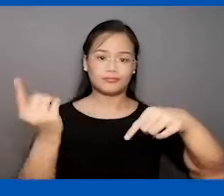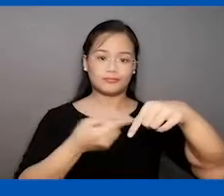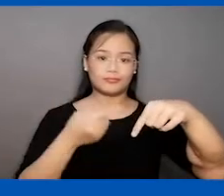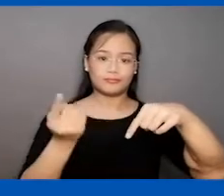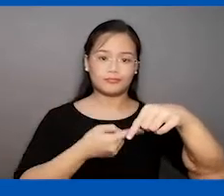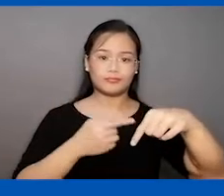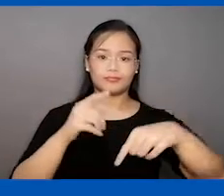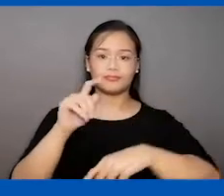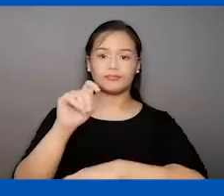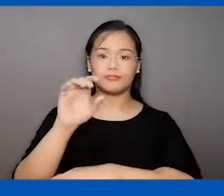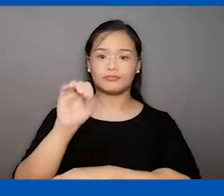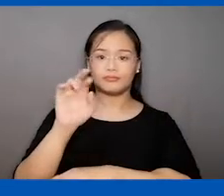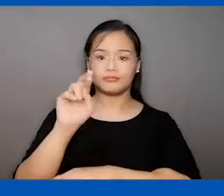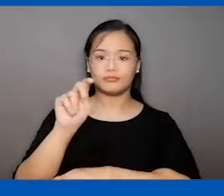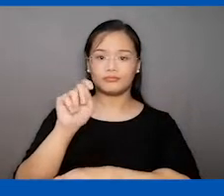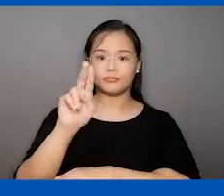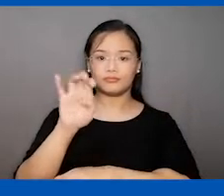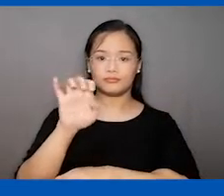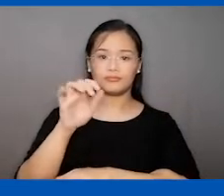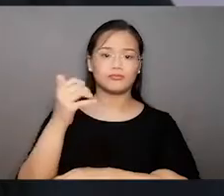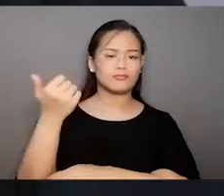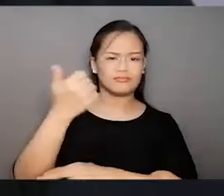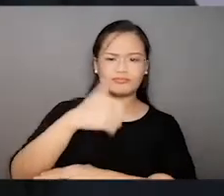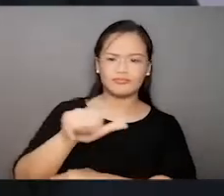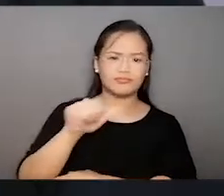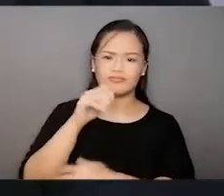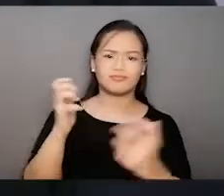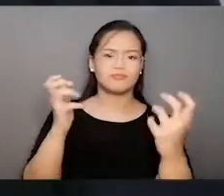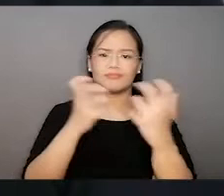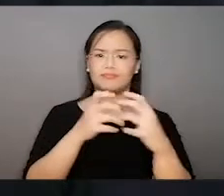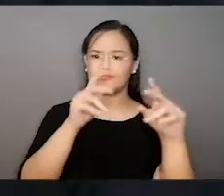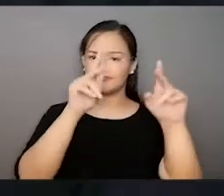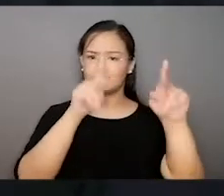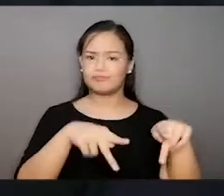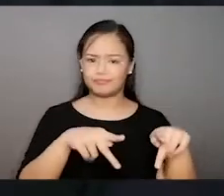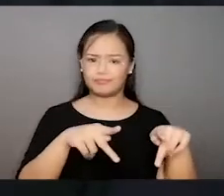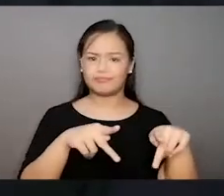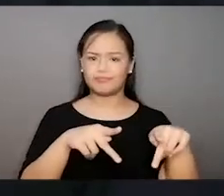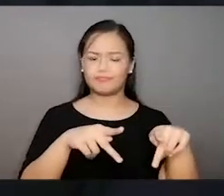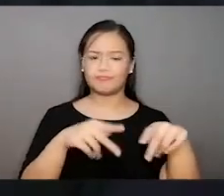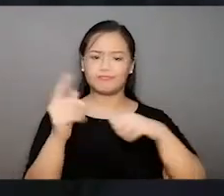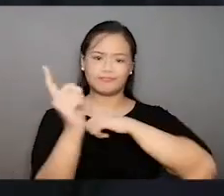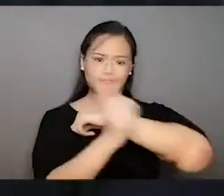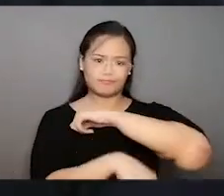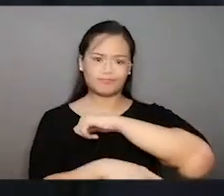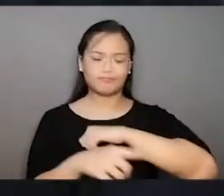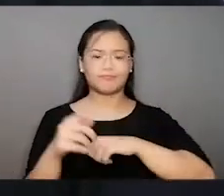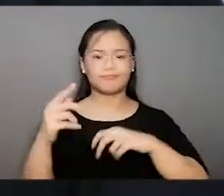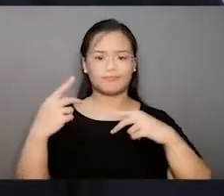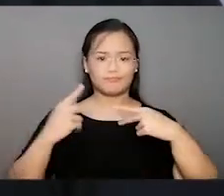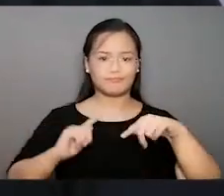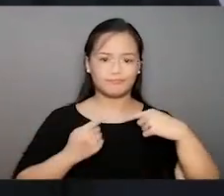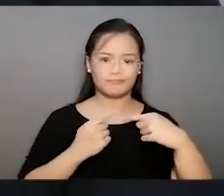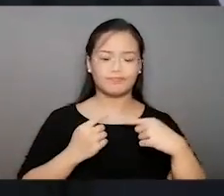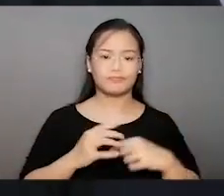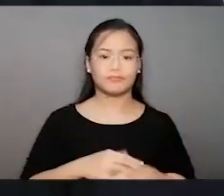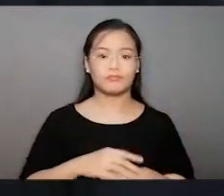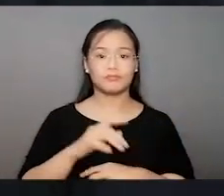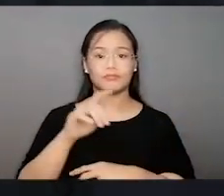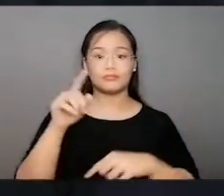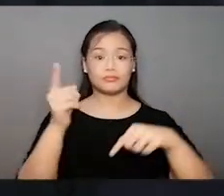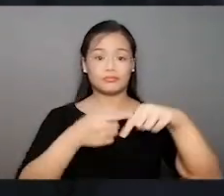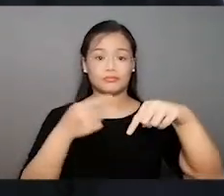or degrading treatment or punishment. Torture is defined as any act by which severe pain or